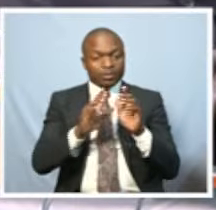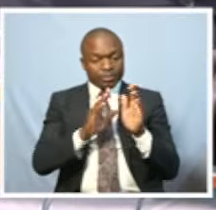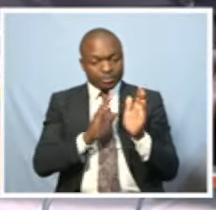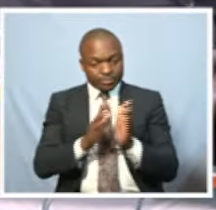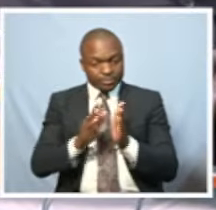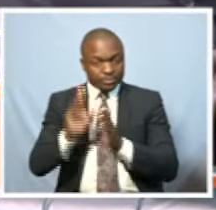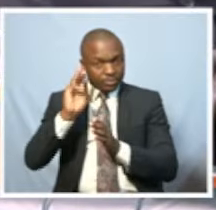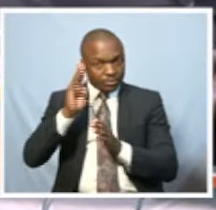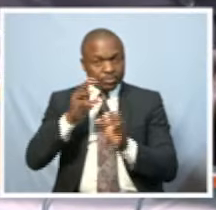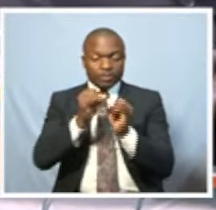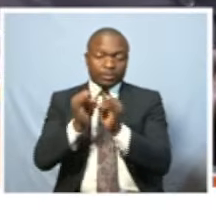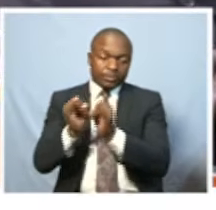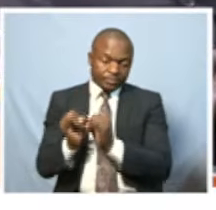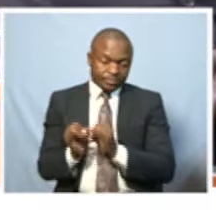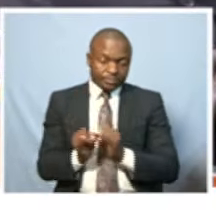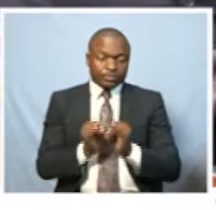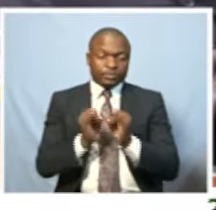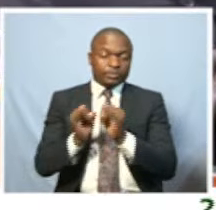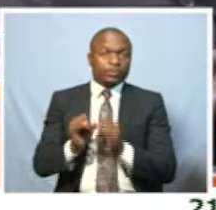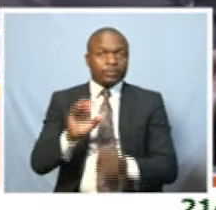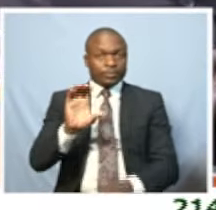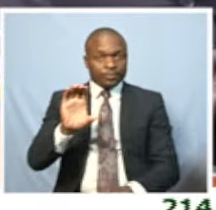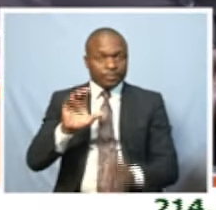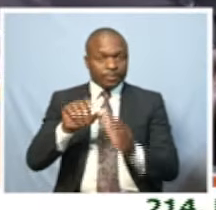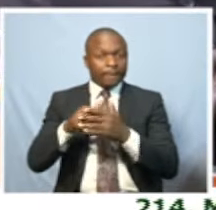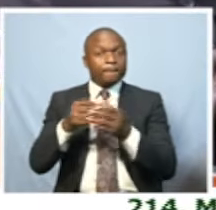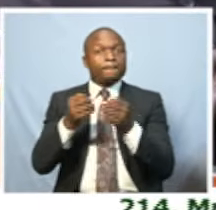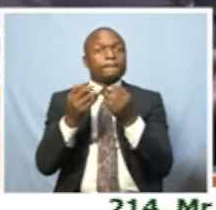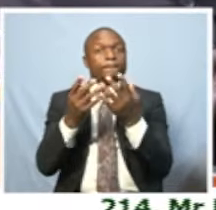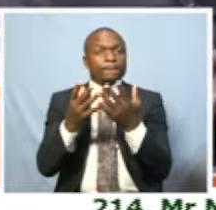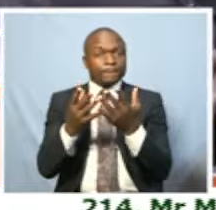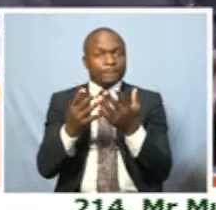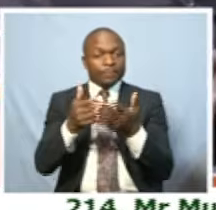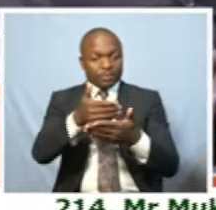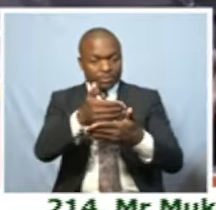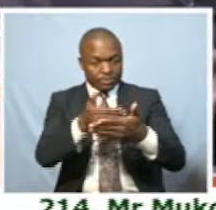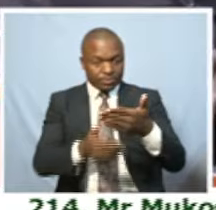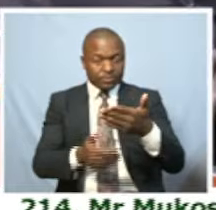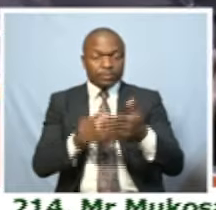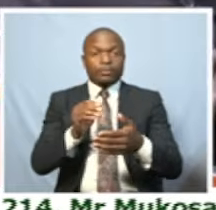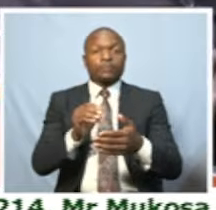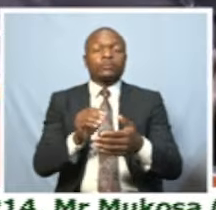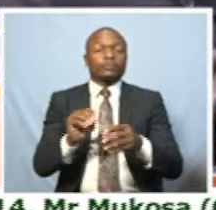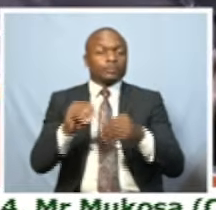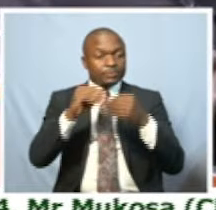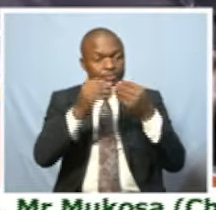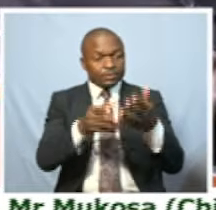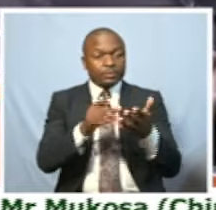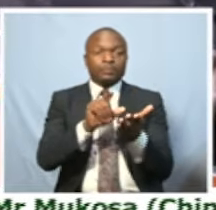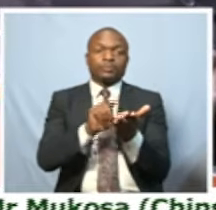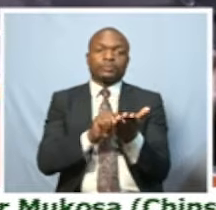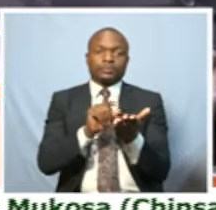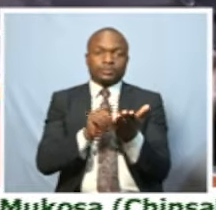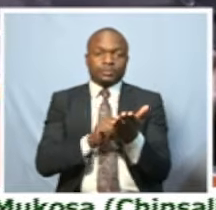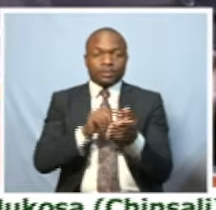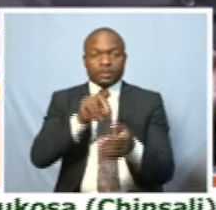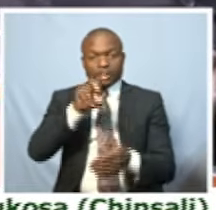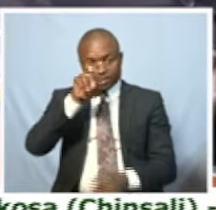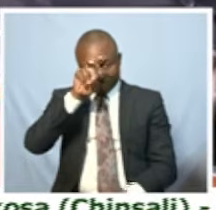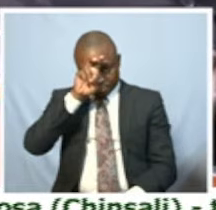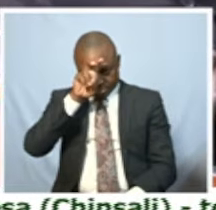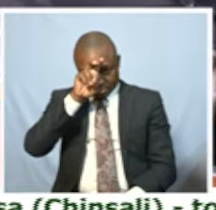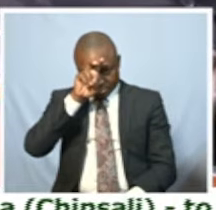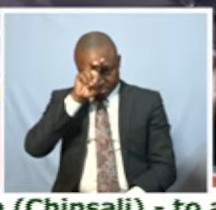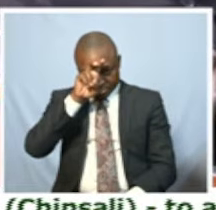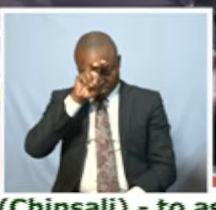will be implemented, C, how many of the following will be restocked: chickens, goat,